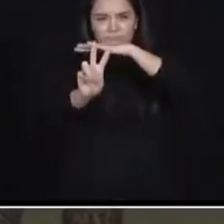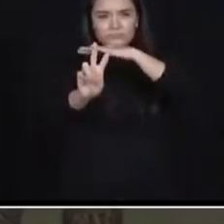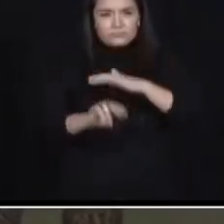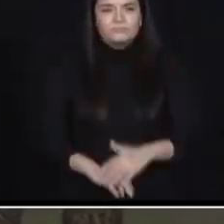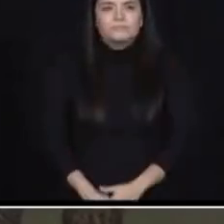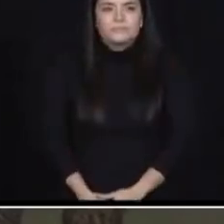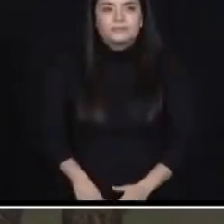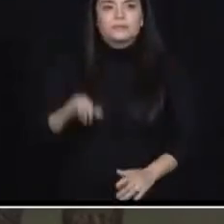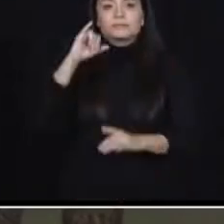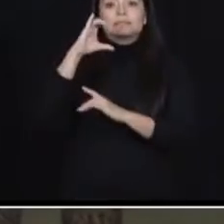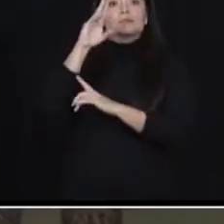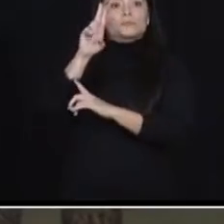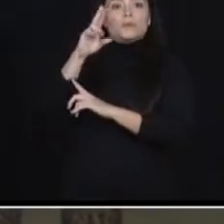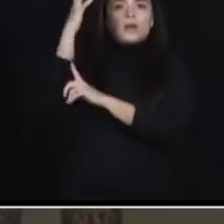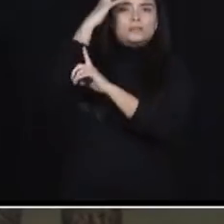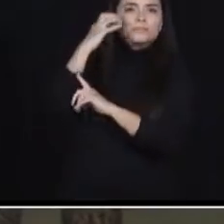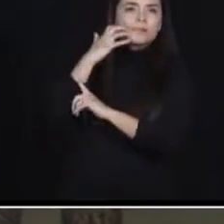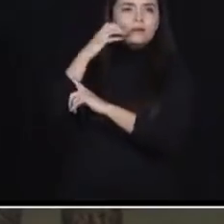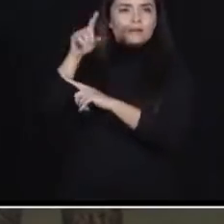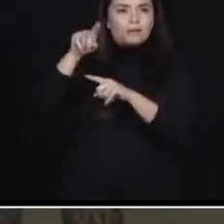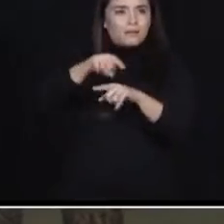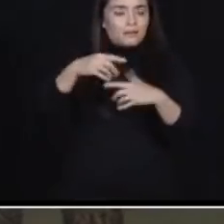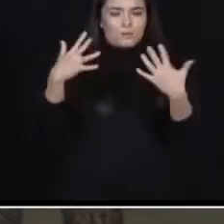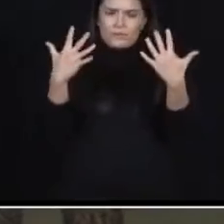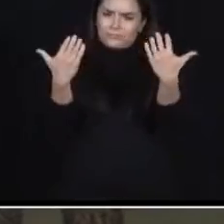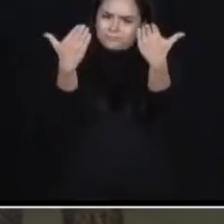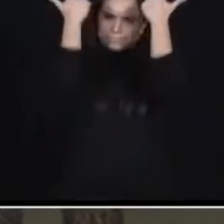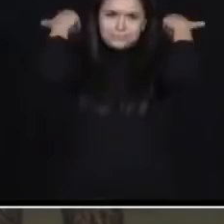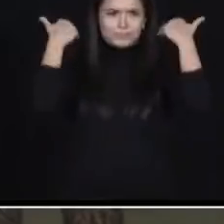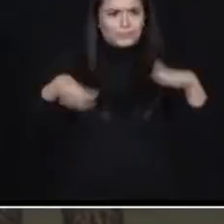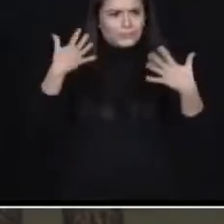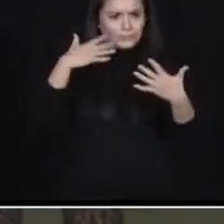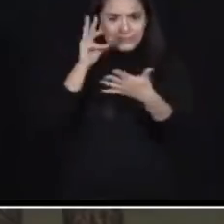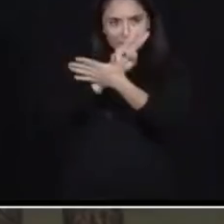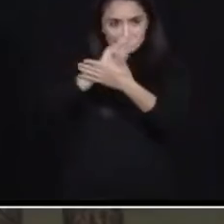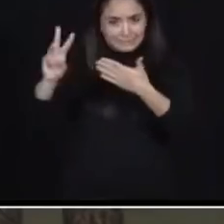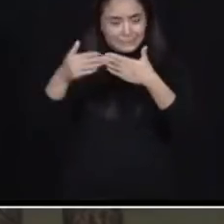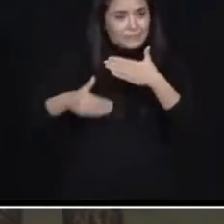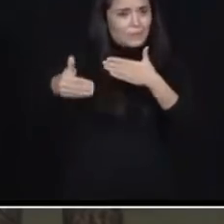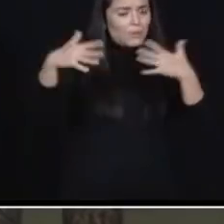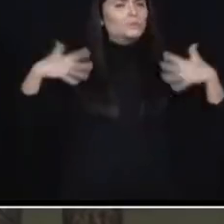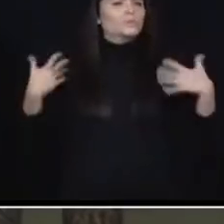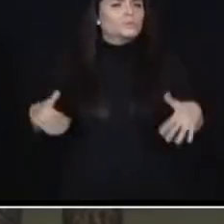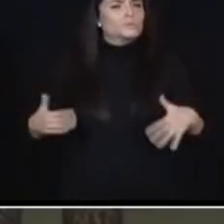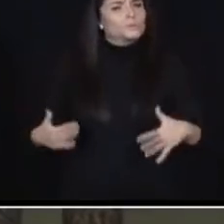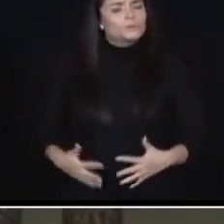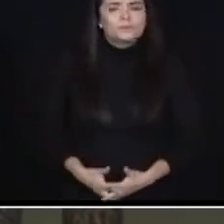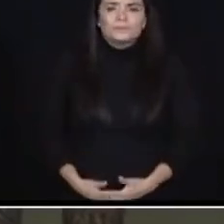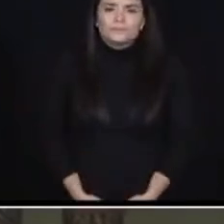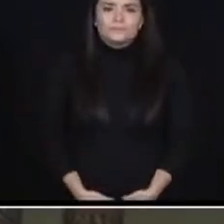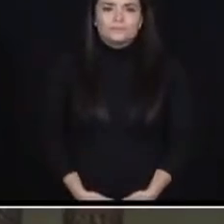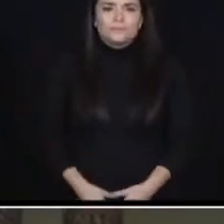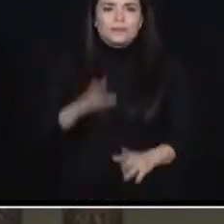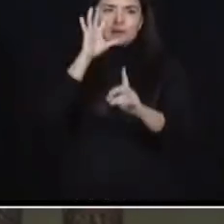care units could be overwhelmed in 6 weeks. The impact on our hospitals would